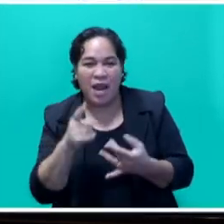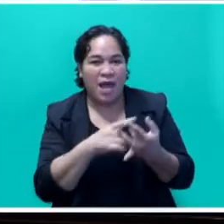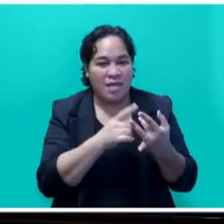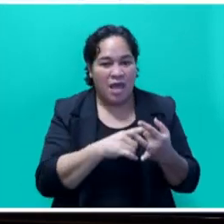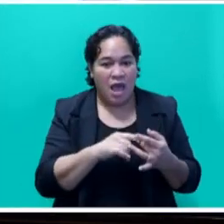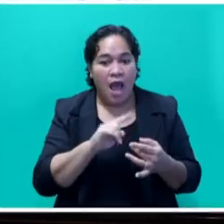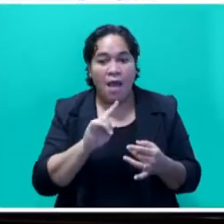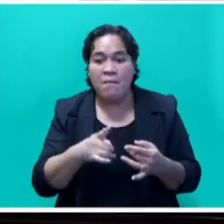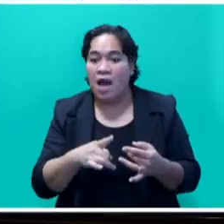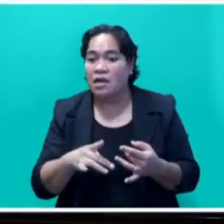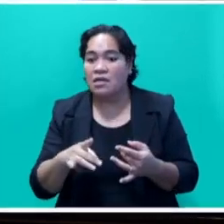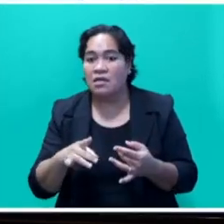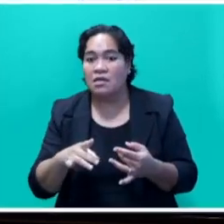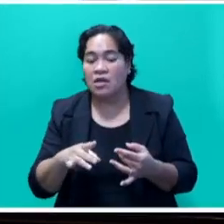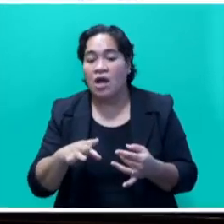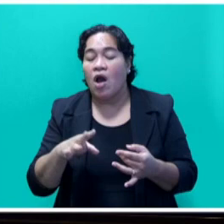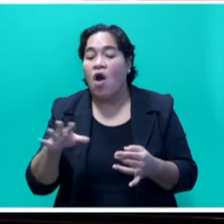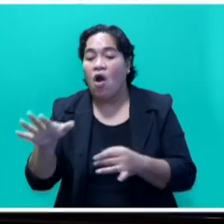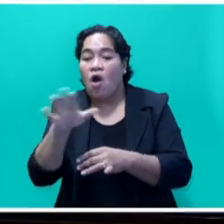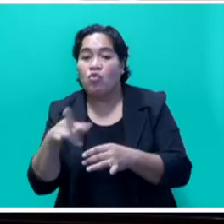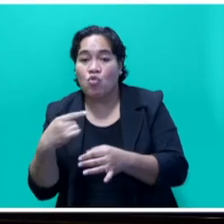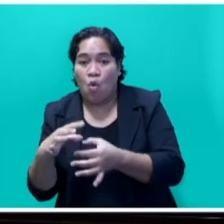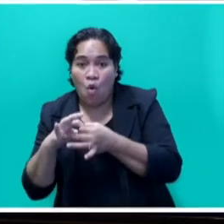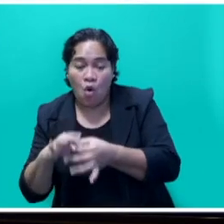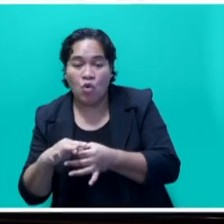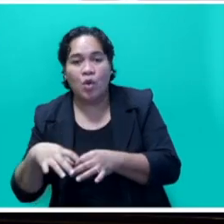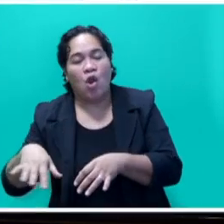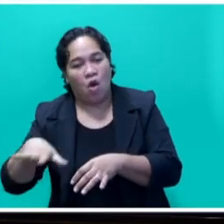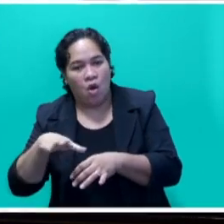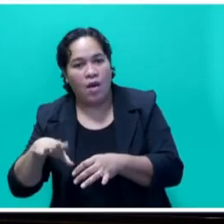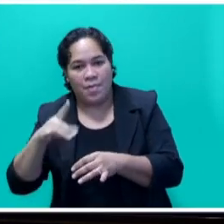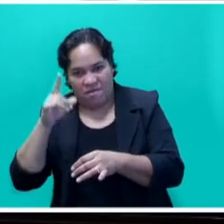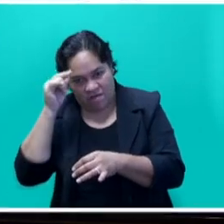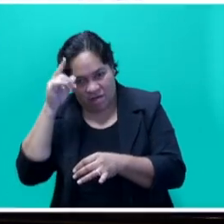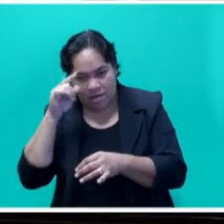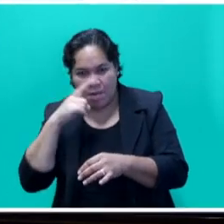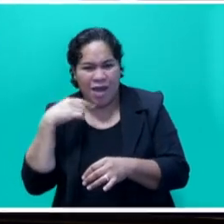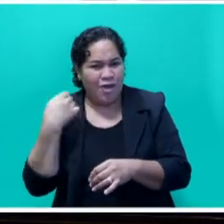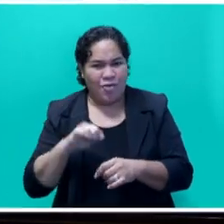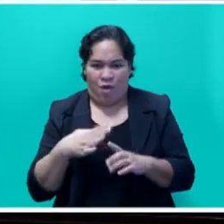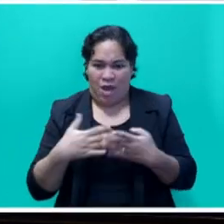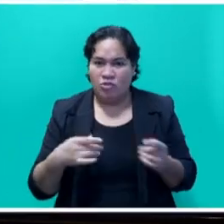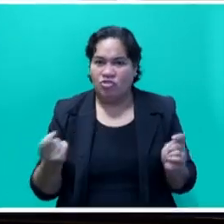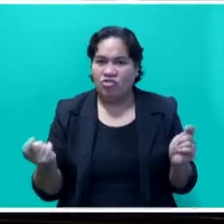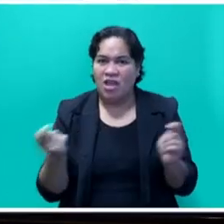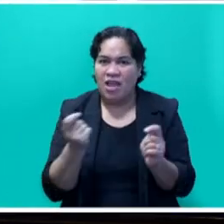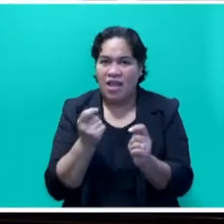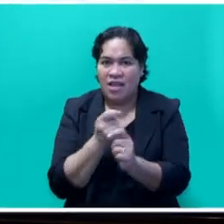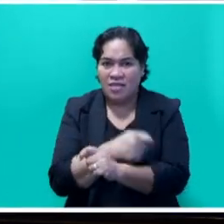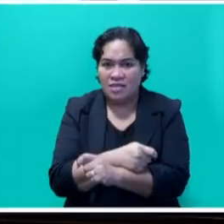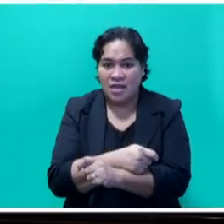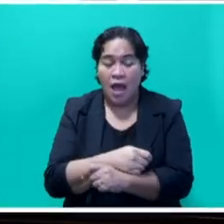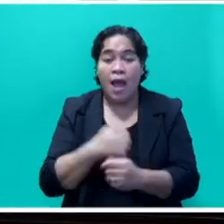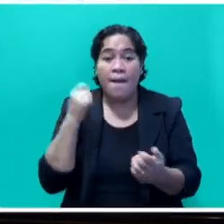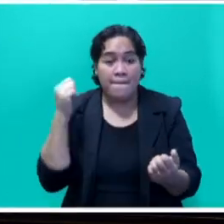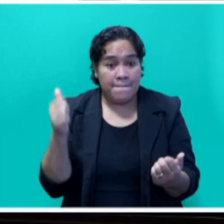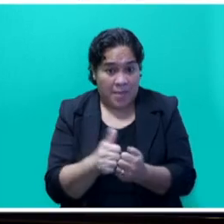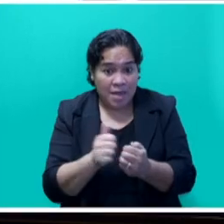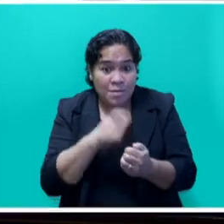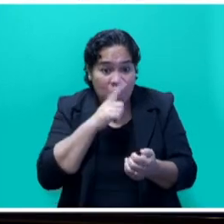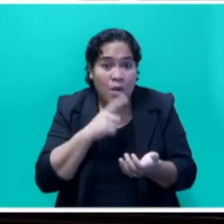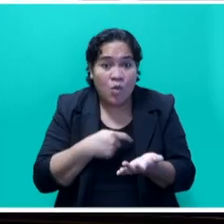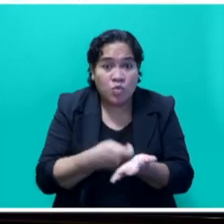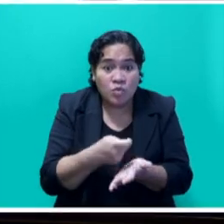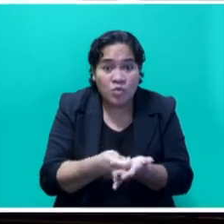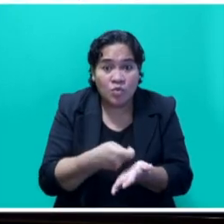and the lessors will be all Itauke people. Demographics have changed. A lot of Itauke people are also lessees.